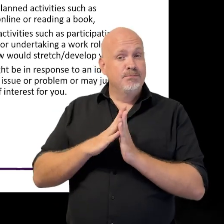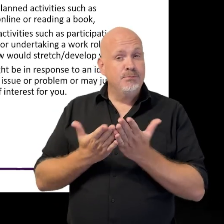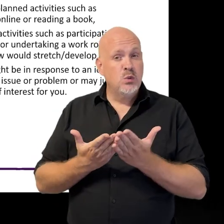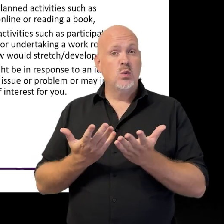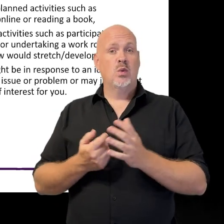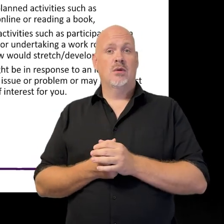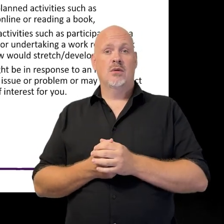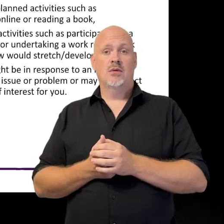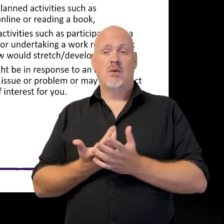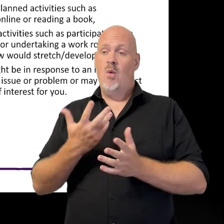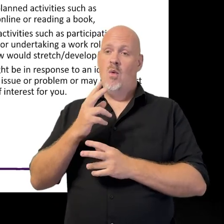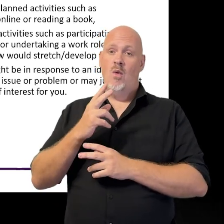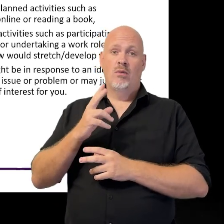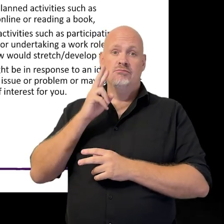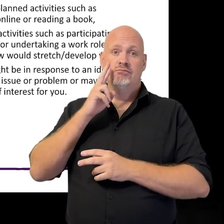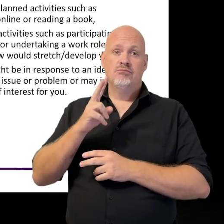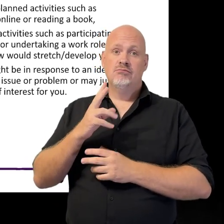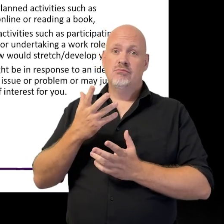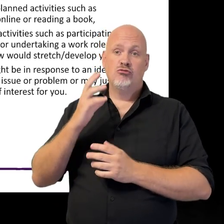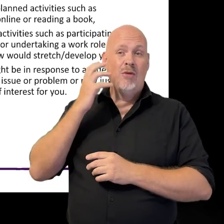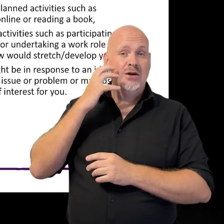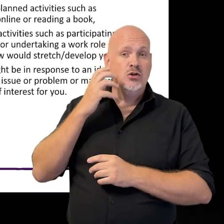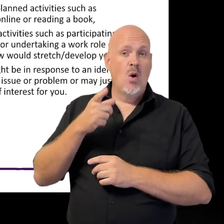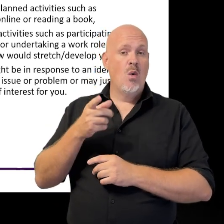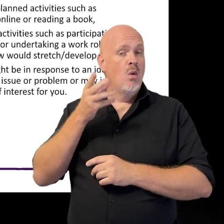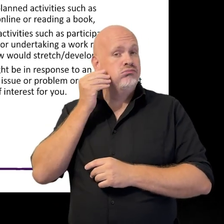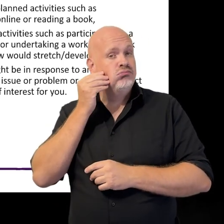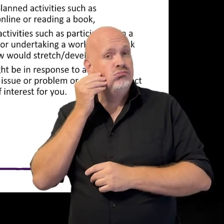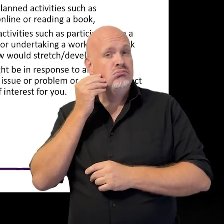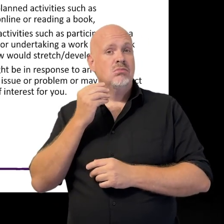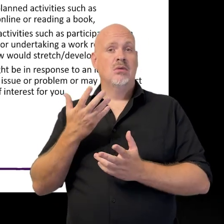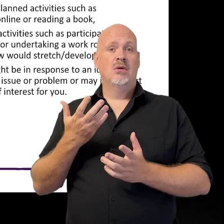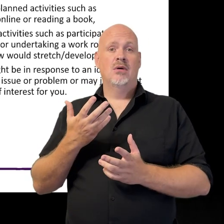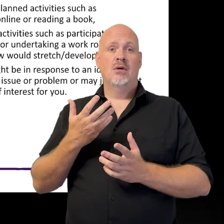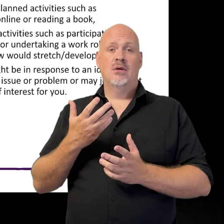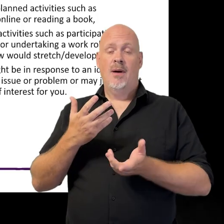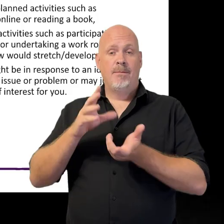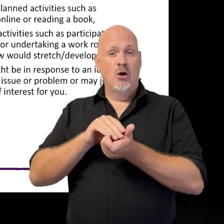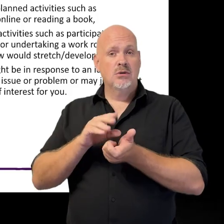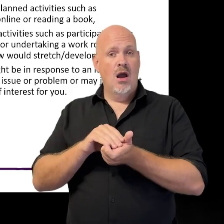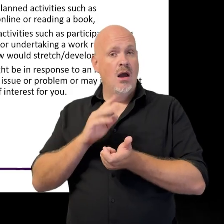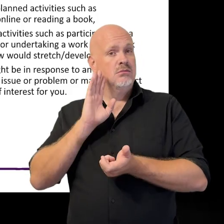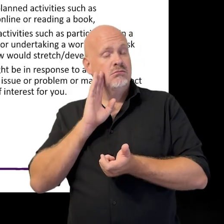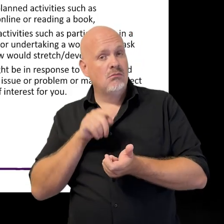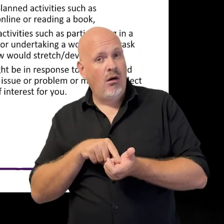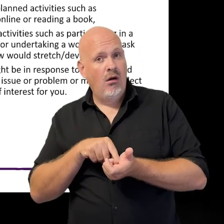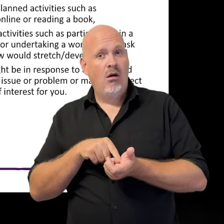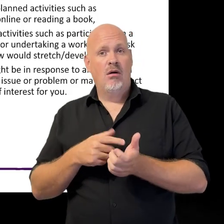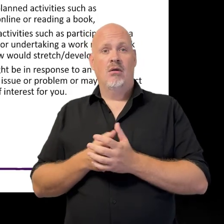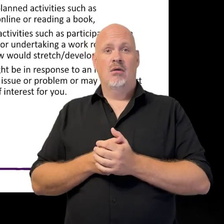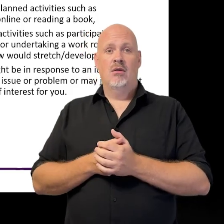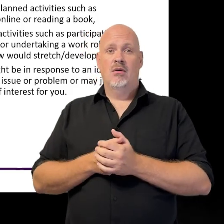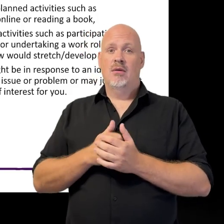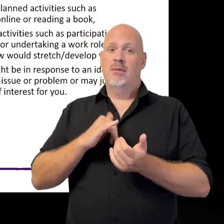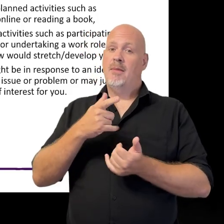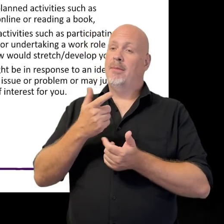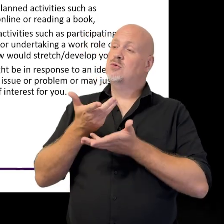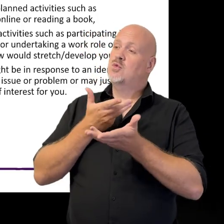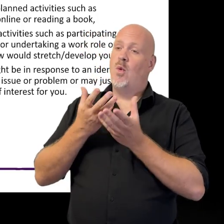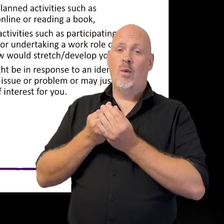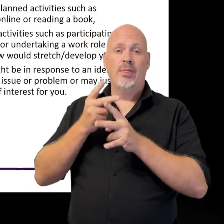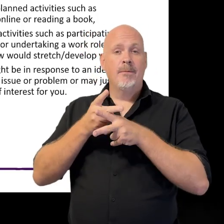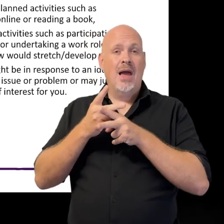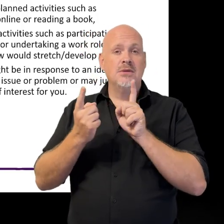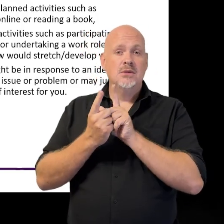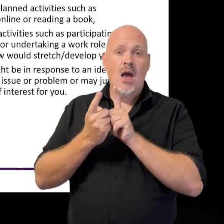quite informal. You might have read a book or listened to a program on the radio, just listened to a podcast. You